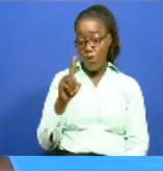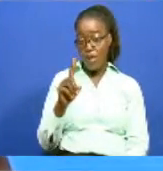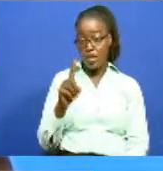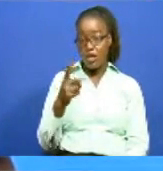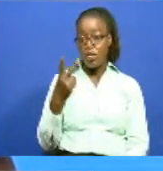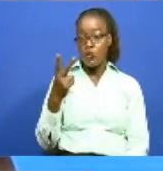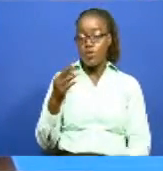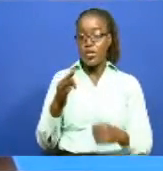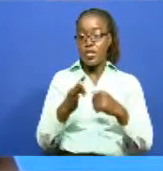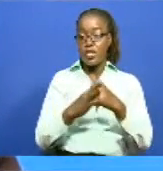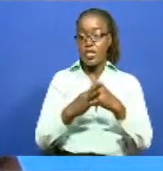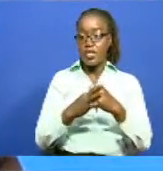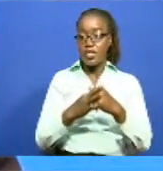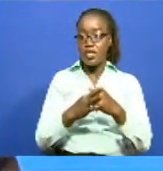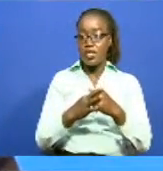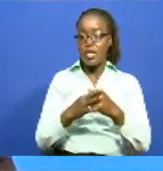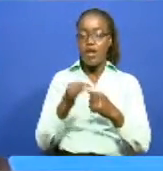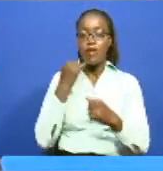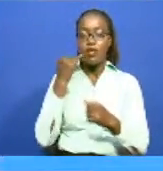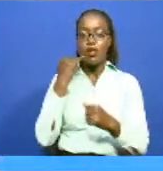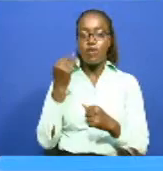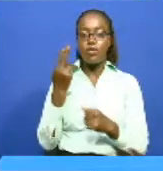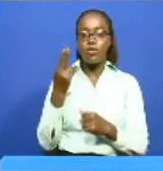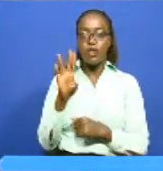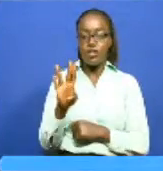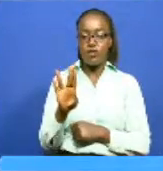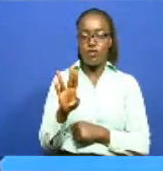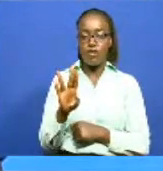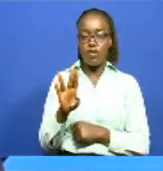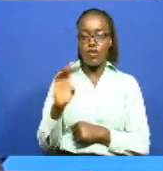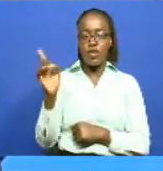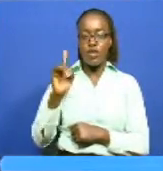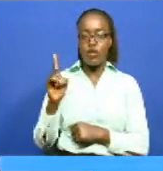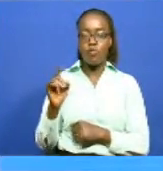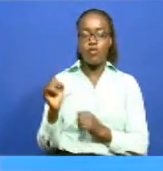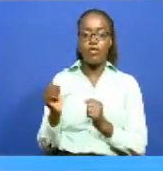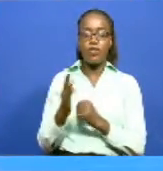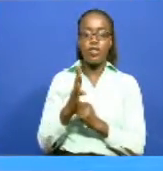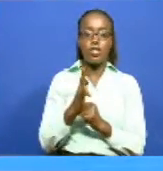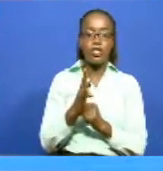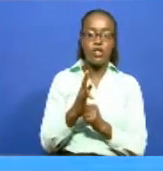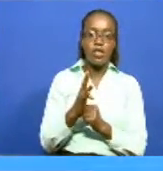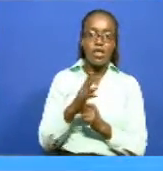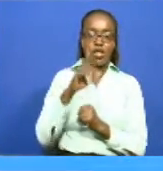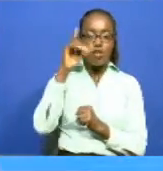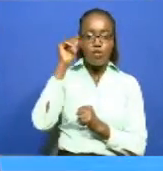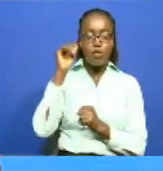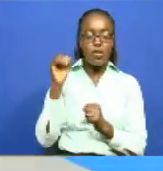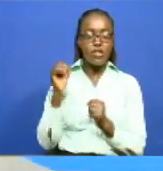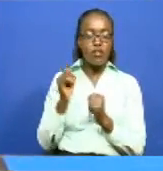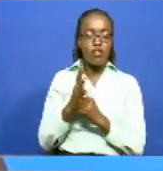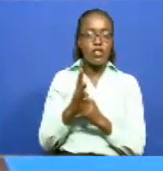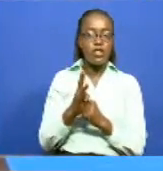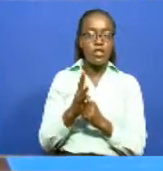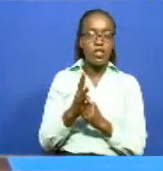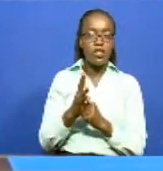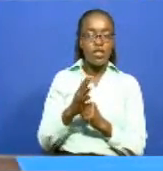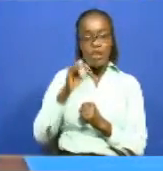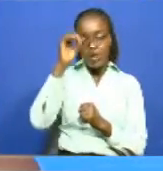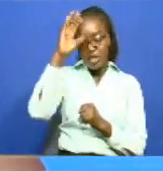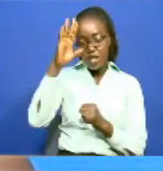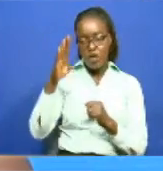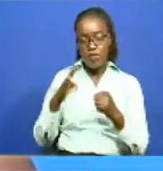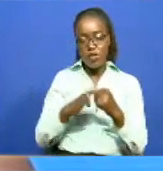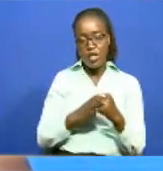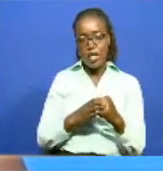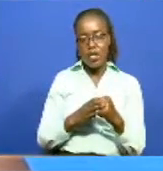28 cases, Nakuru with 24, Nairobi with 14, Mombasa with 14, Kiambu with